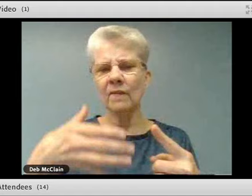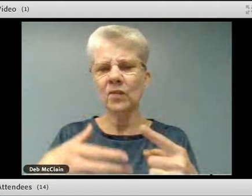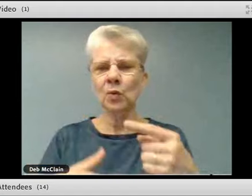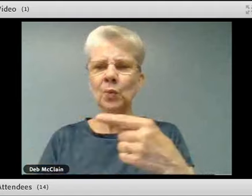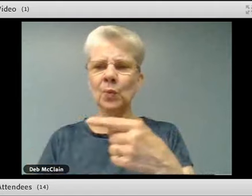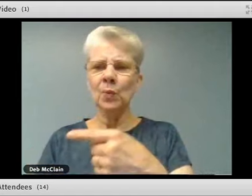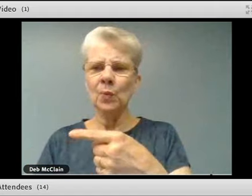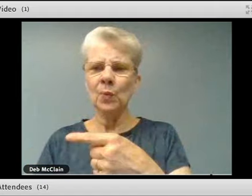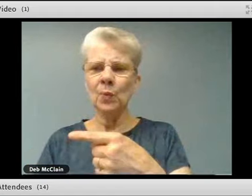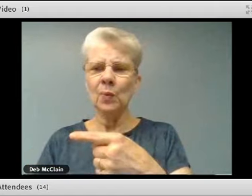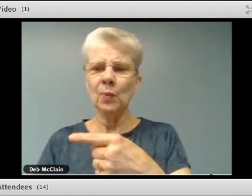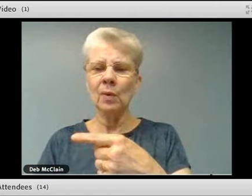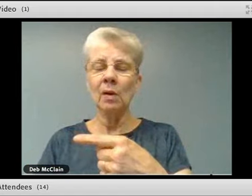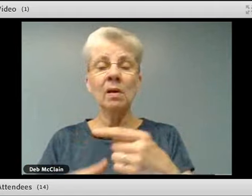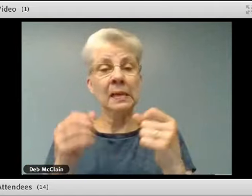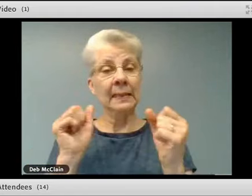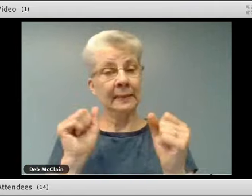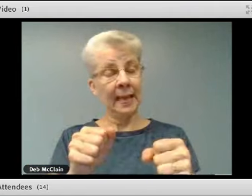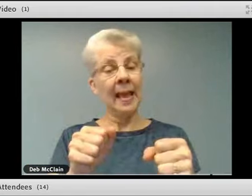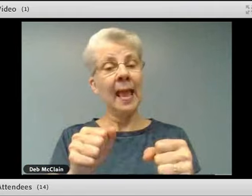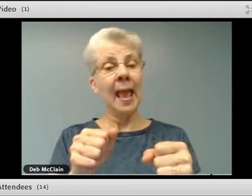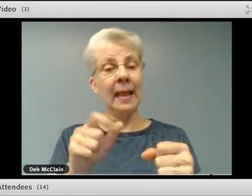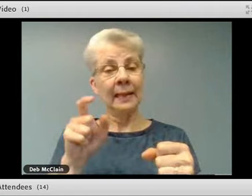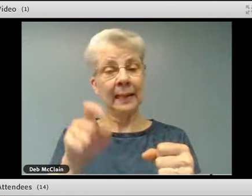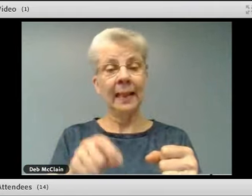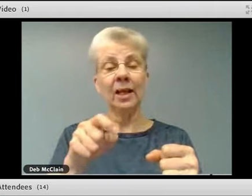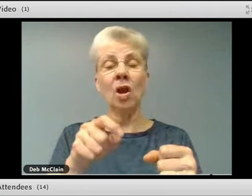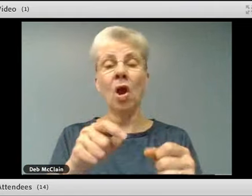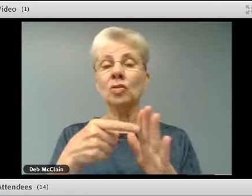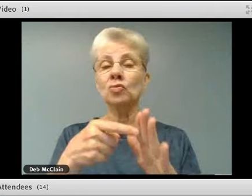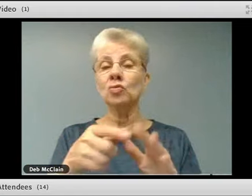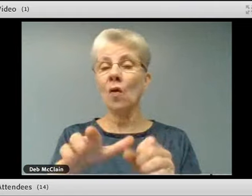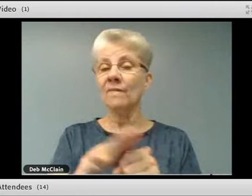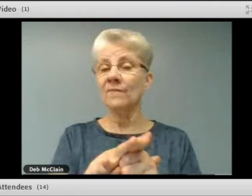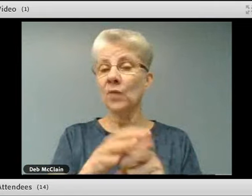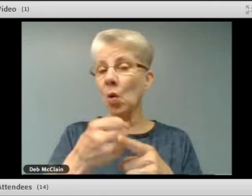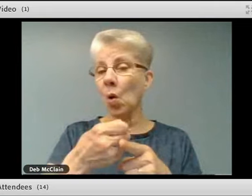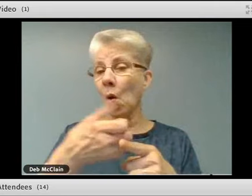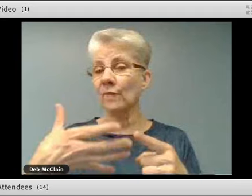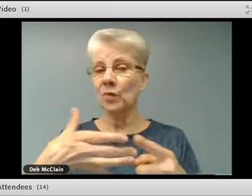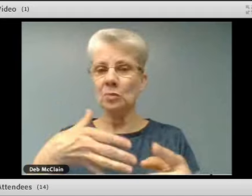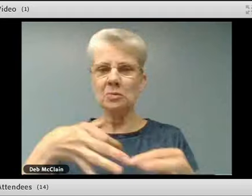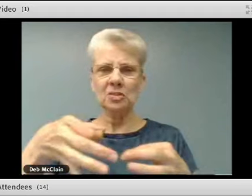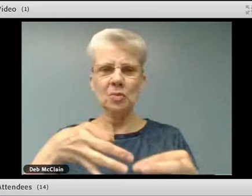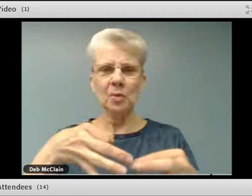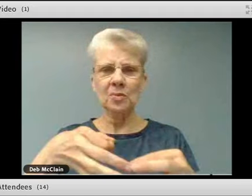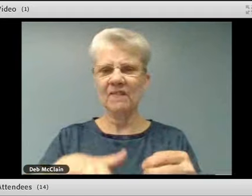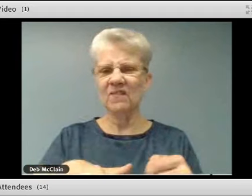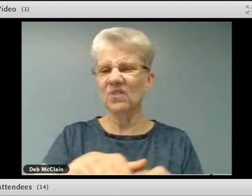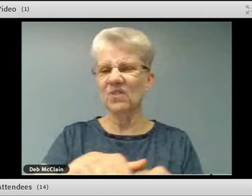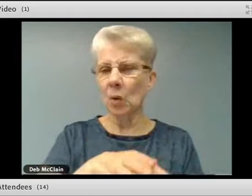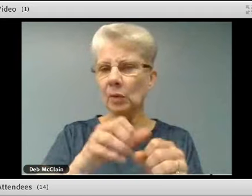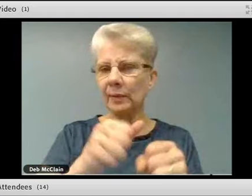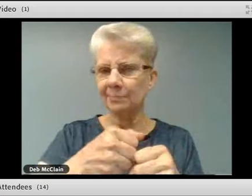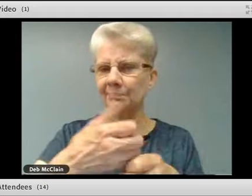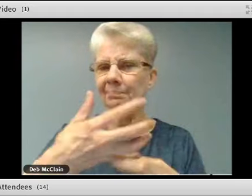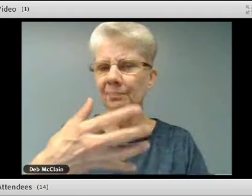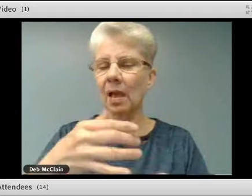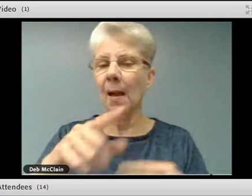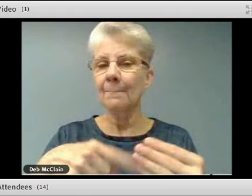can click on Show Full Overview to get the entire description of the set. You'll